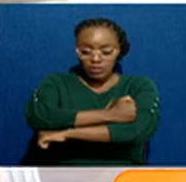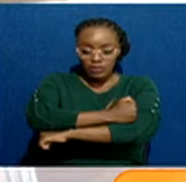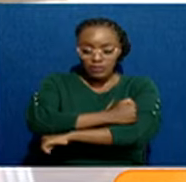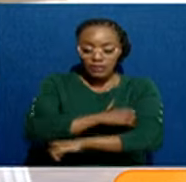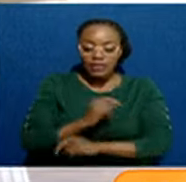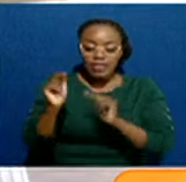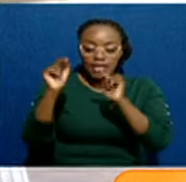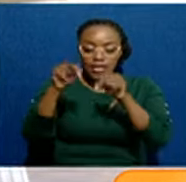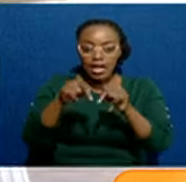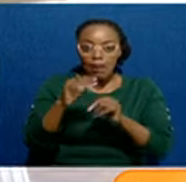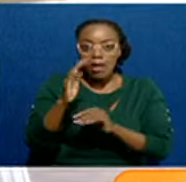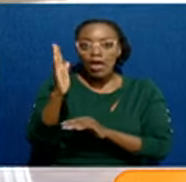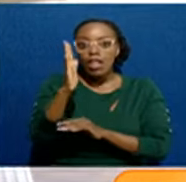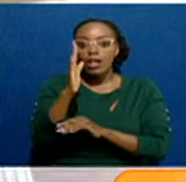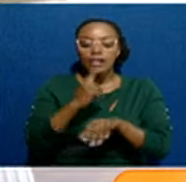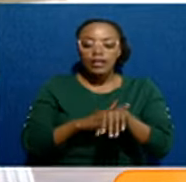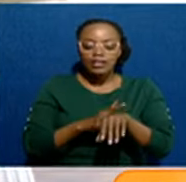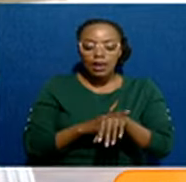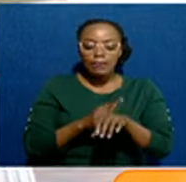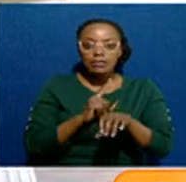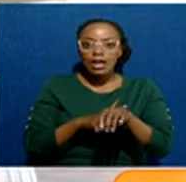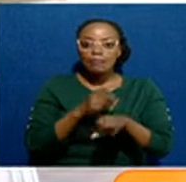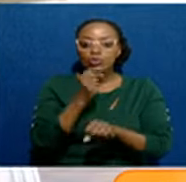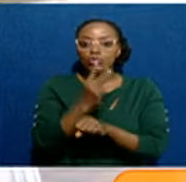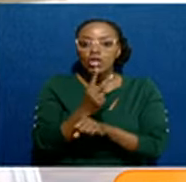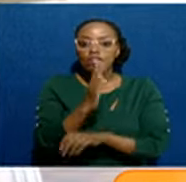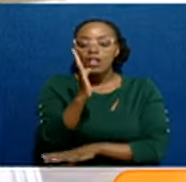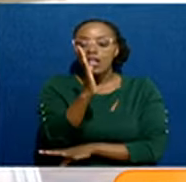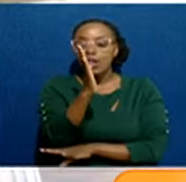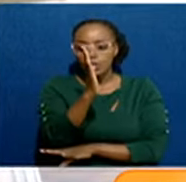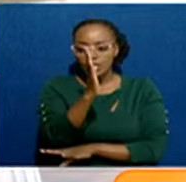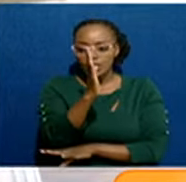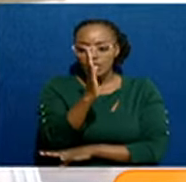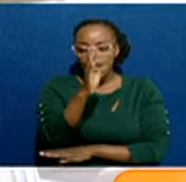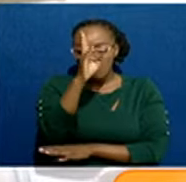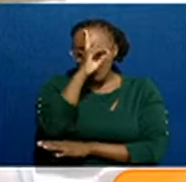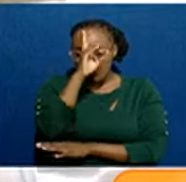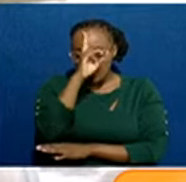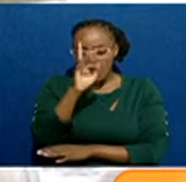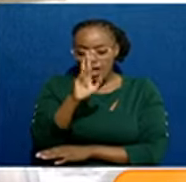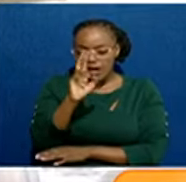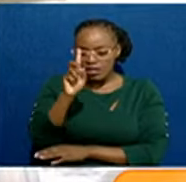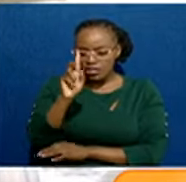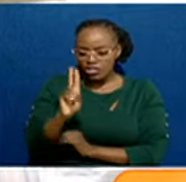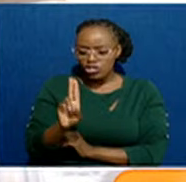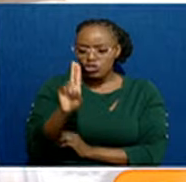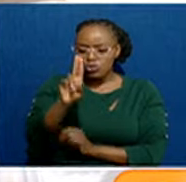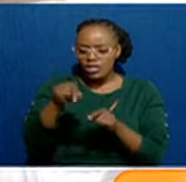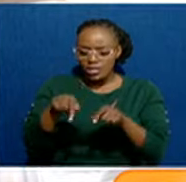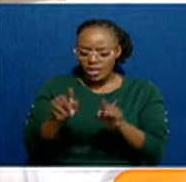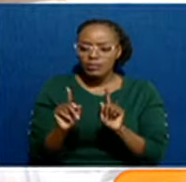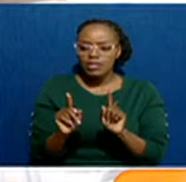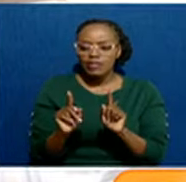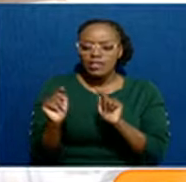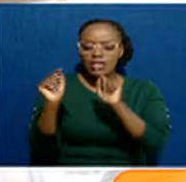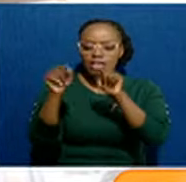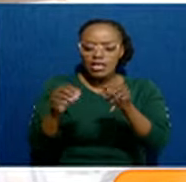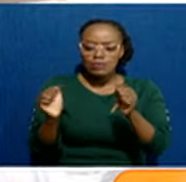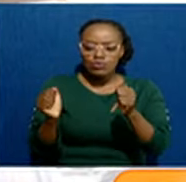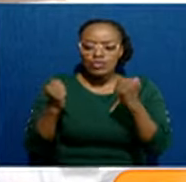walitupika mchana, saa sita mpaka watu wa askari wa RDU waka to